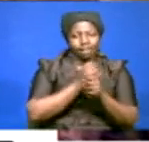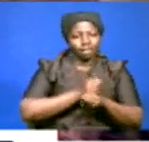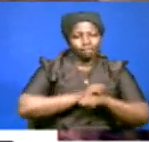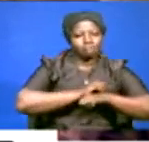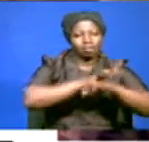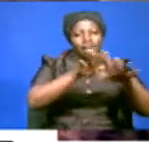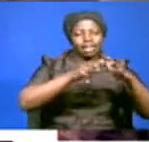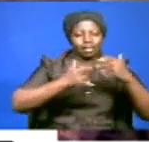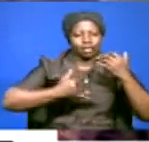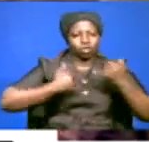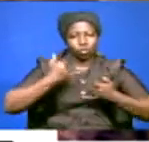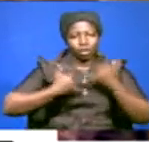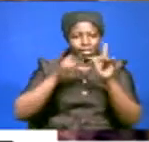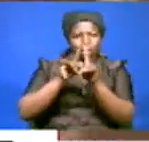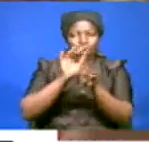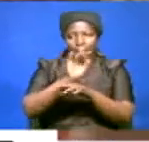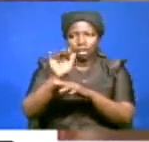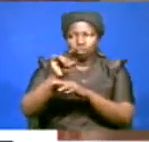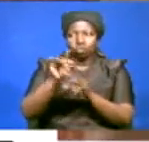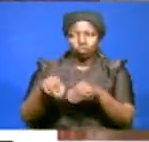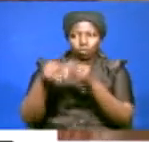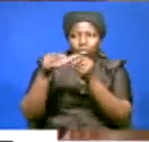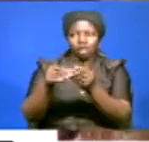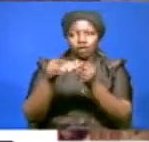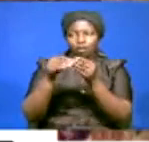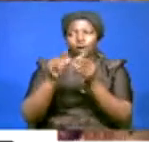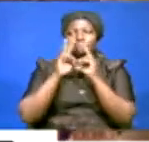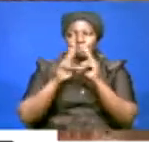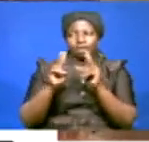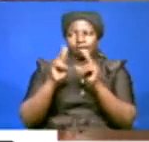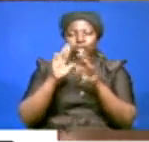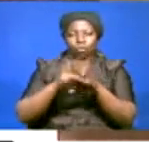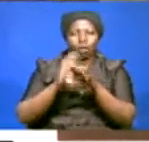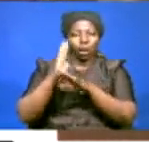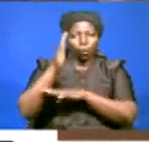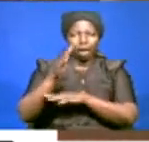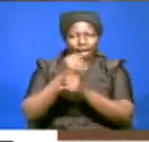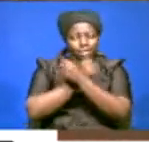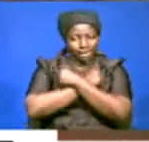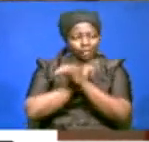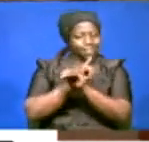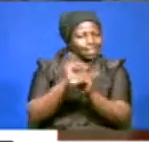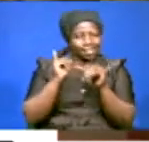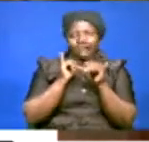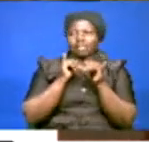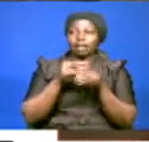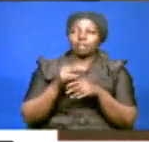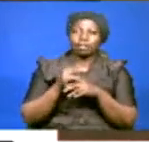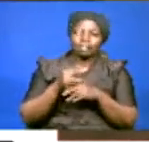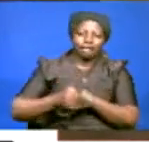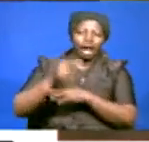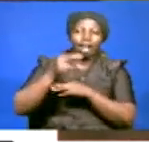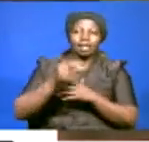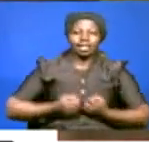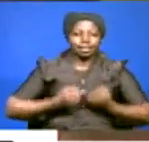you to give this peace, goodwill, and love its fullest, purest and highest expression by doing our part